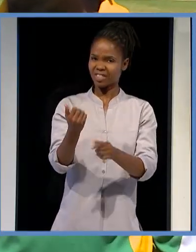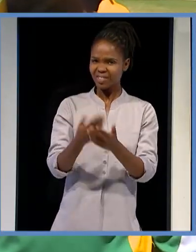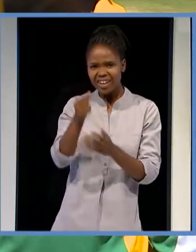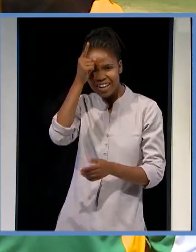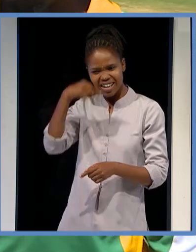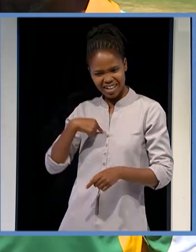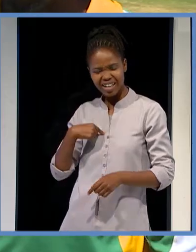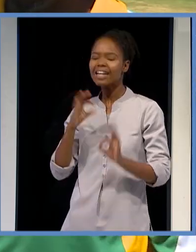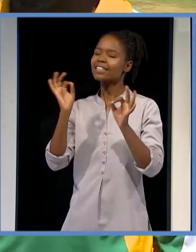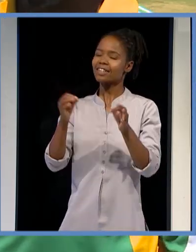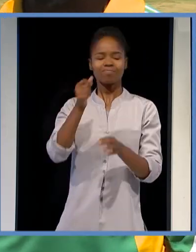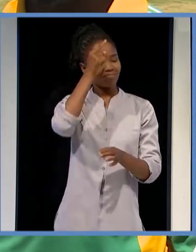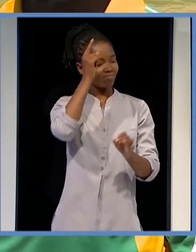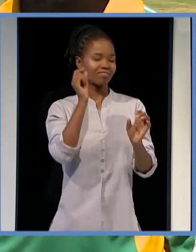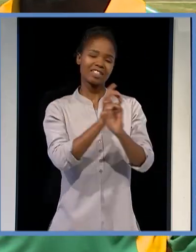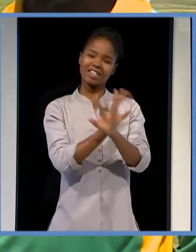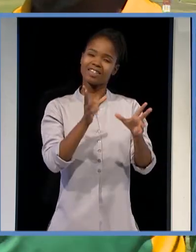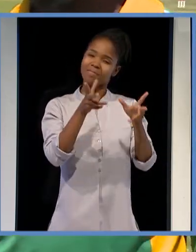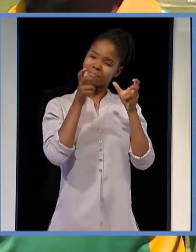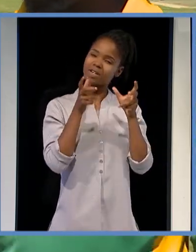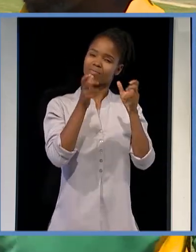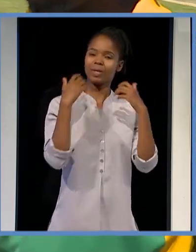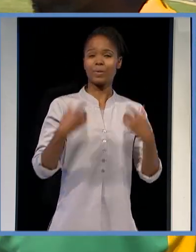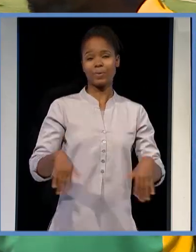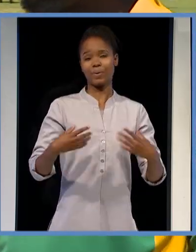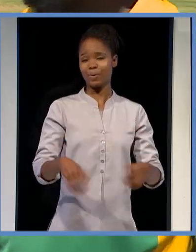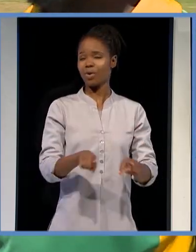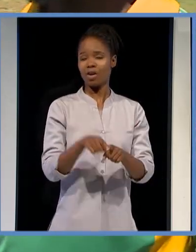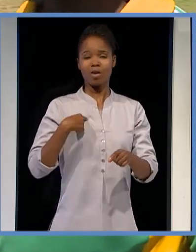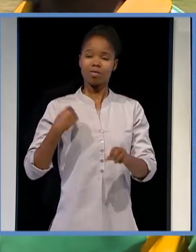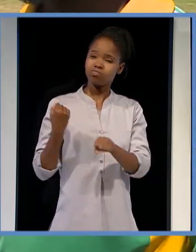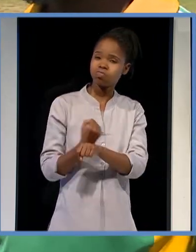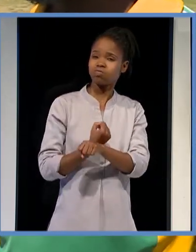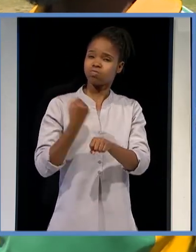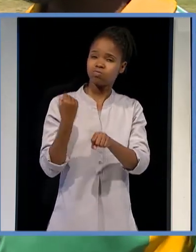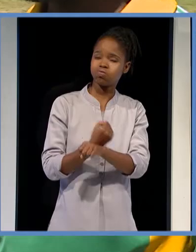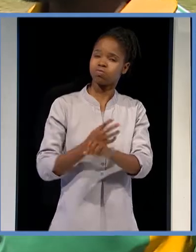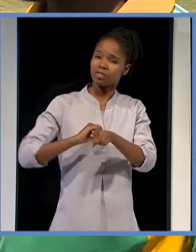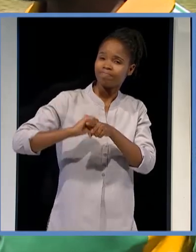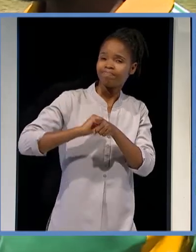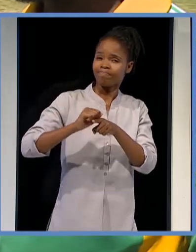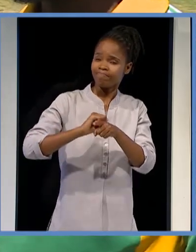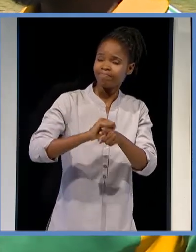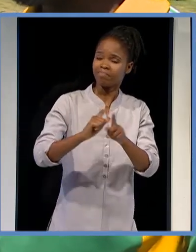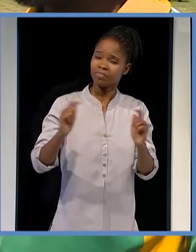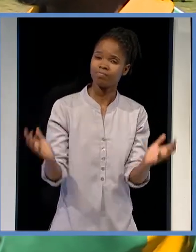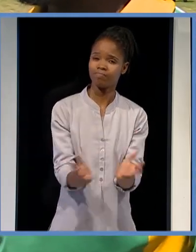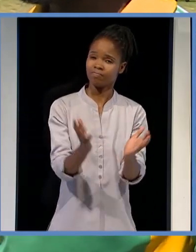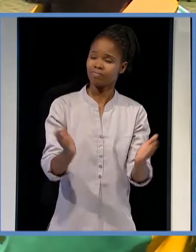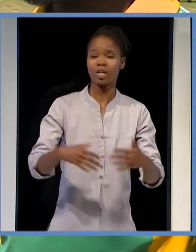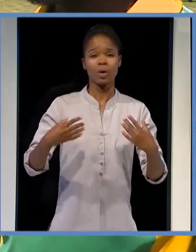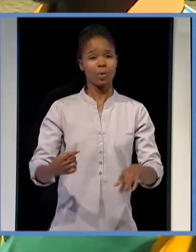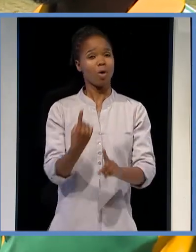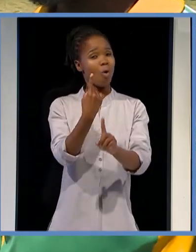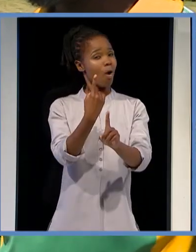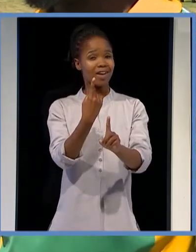understand what I mean. Yeah. No, nguzwa kahle mfana. And I mean, it's very good ukuthi so much work is going behind, not just wena, but for abanye abantu. And we're going to make